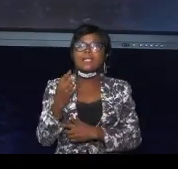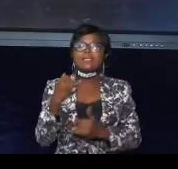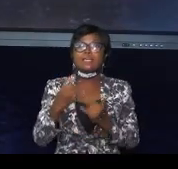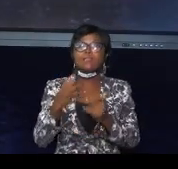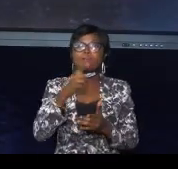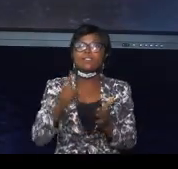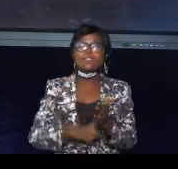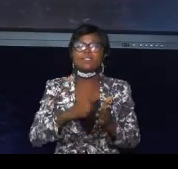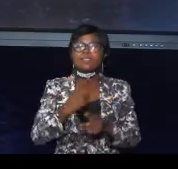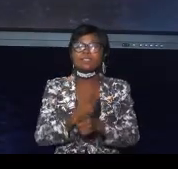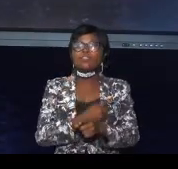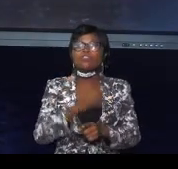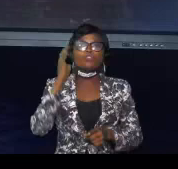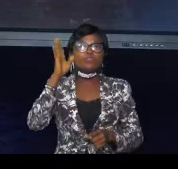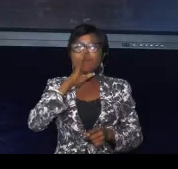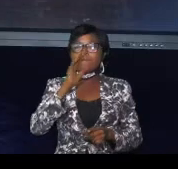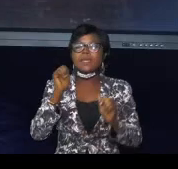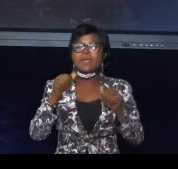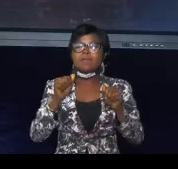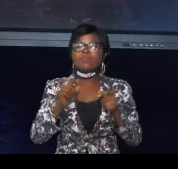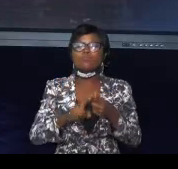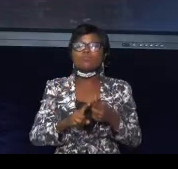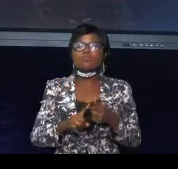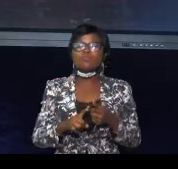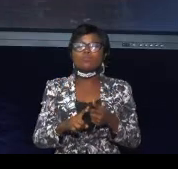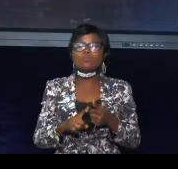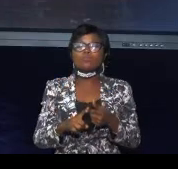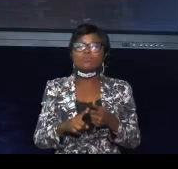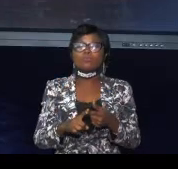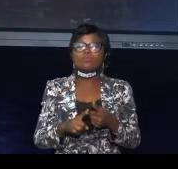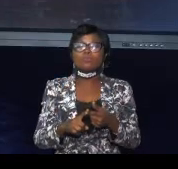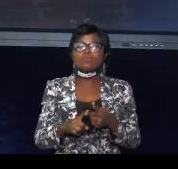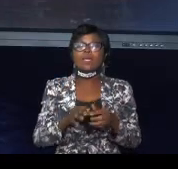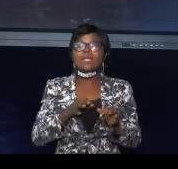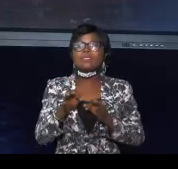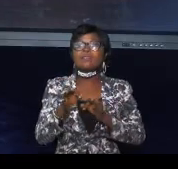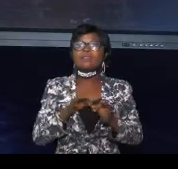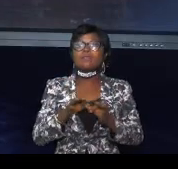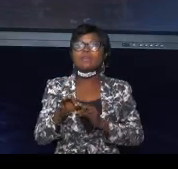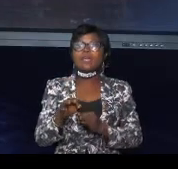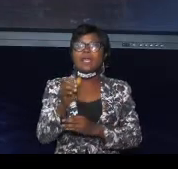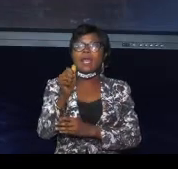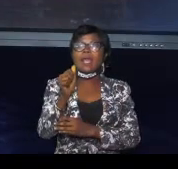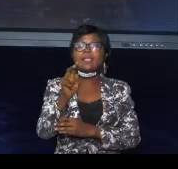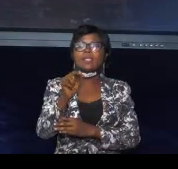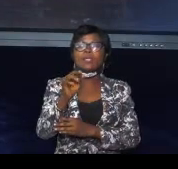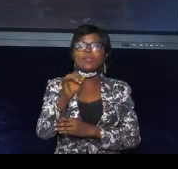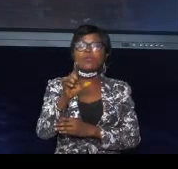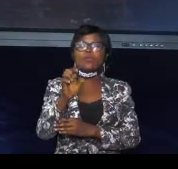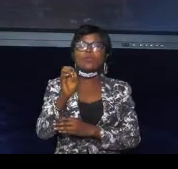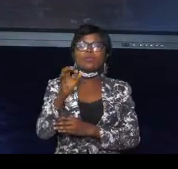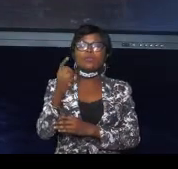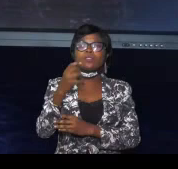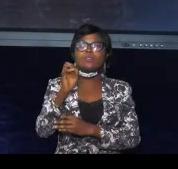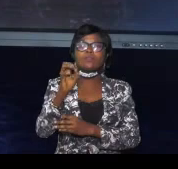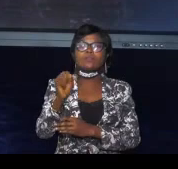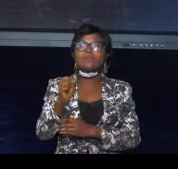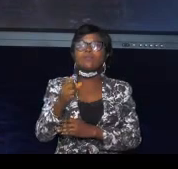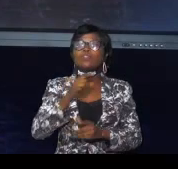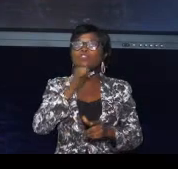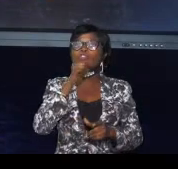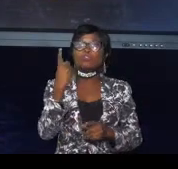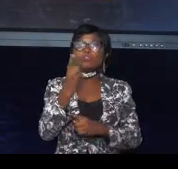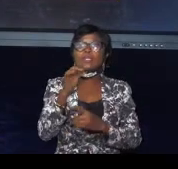the end of this lesson, you should be able to define analogies. Not only